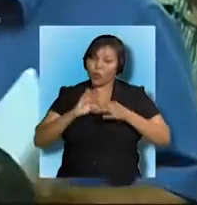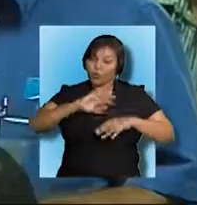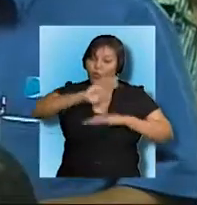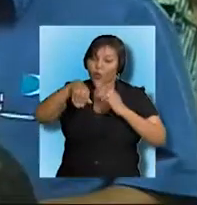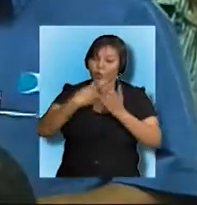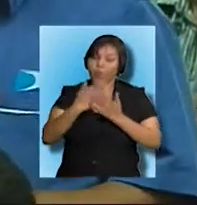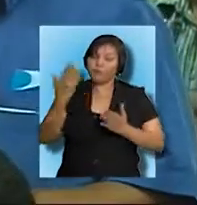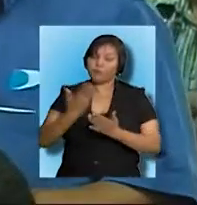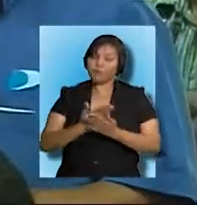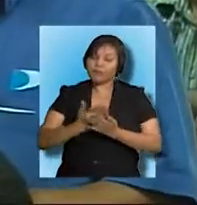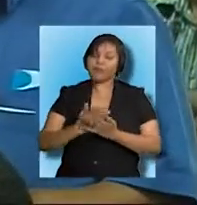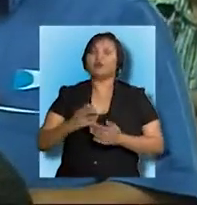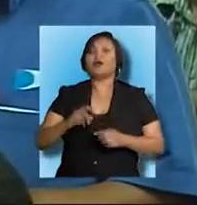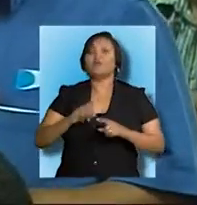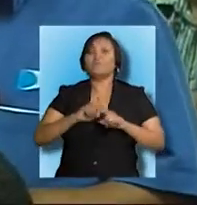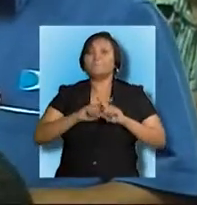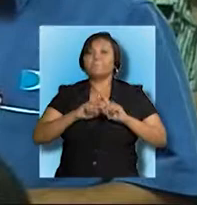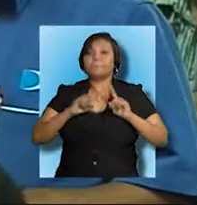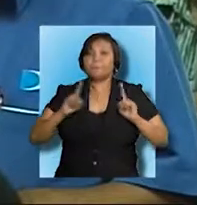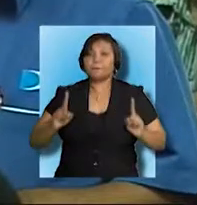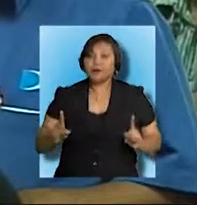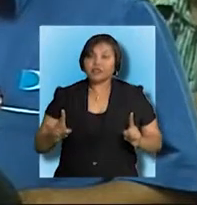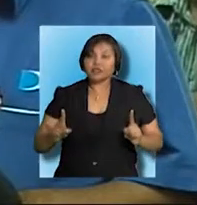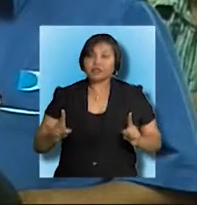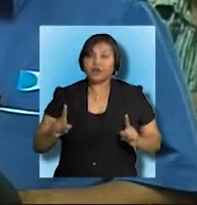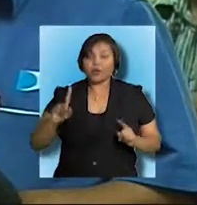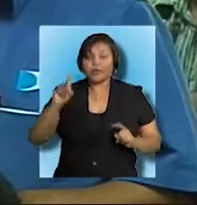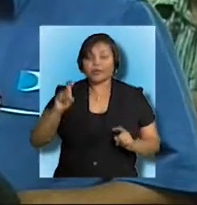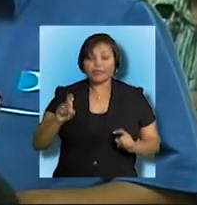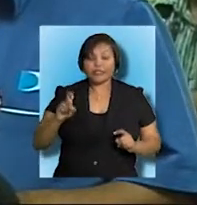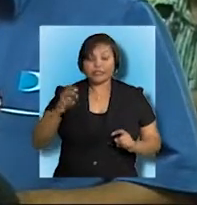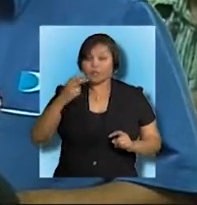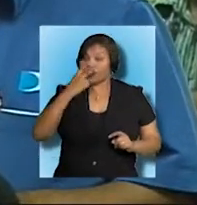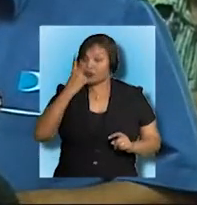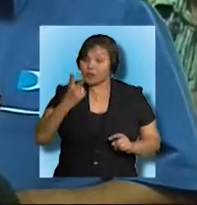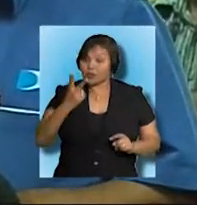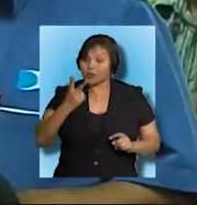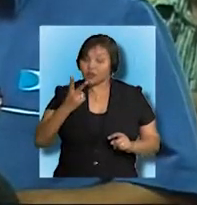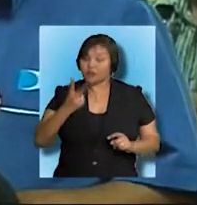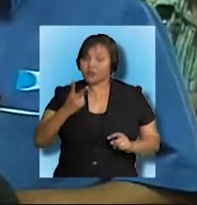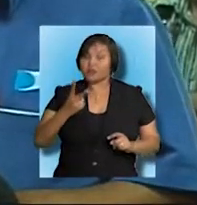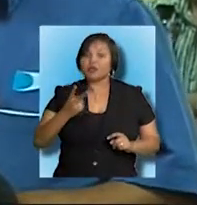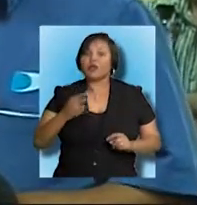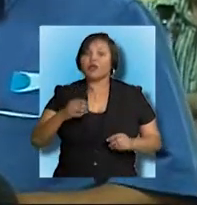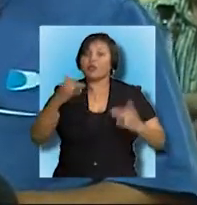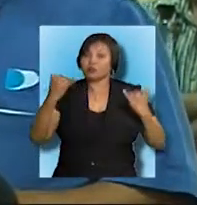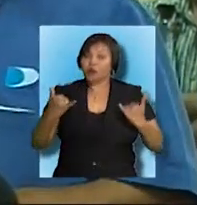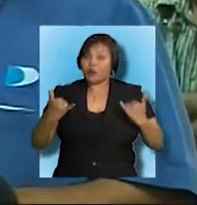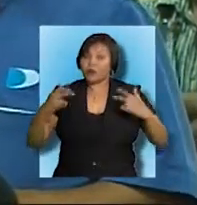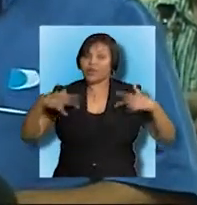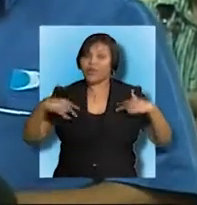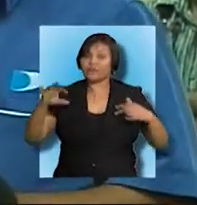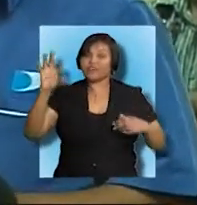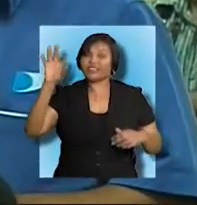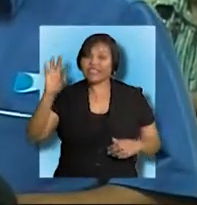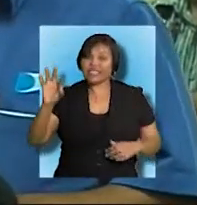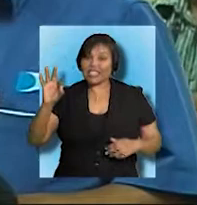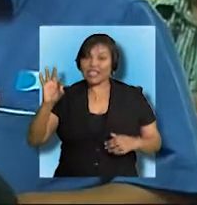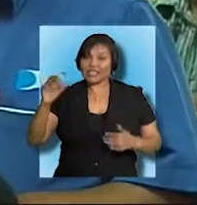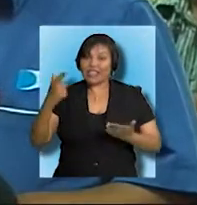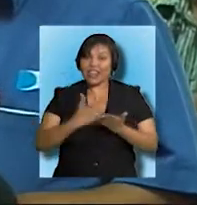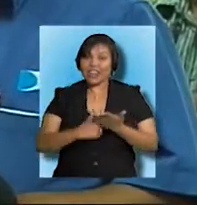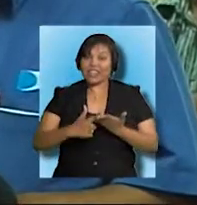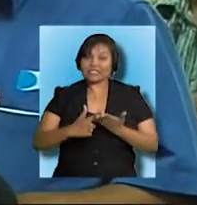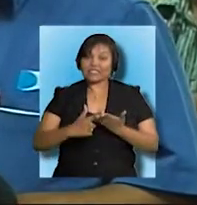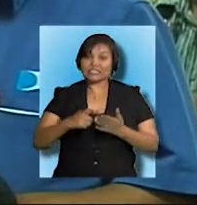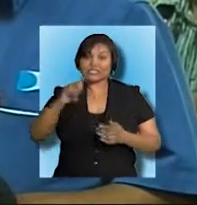business. But in fact, there's another dimension to Trinidad and Tobago, because right now there are 9 licensed TV stations,